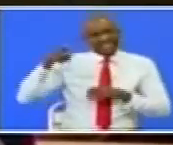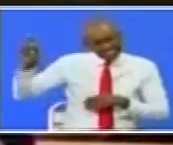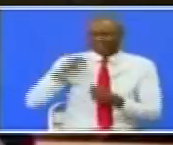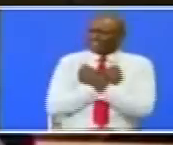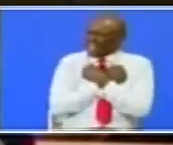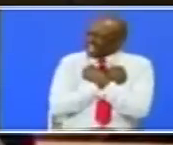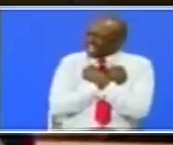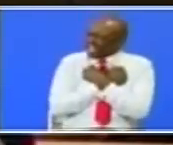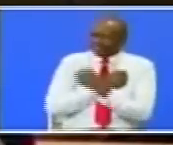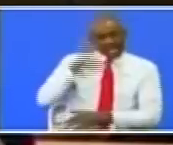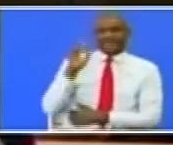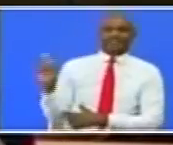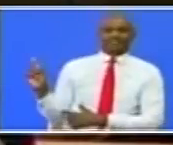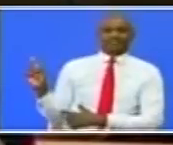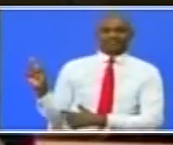whom I love so dearly.